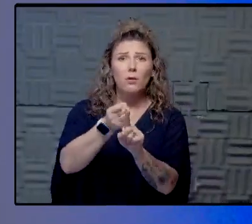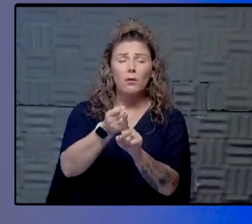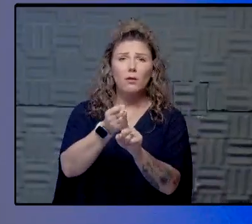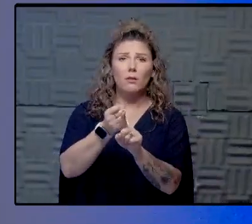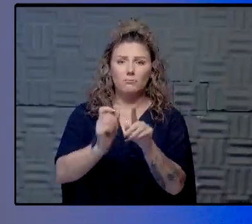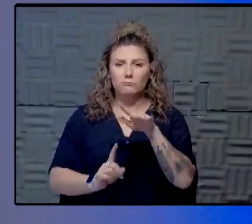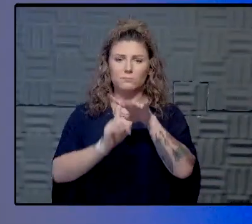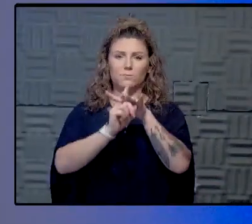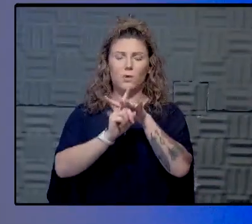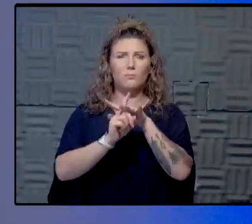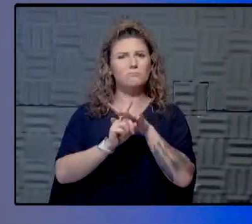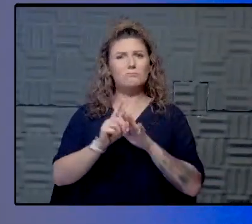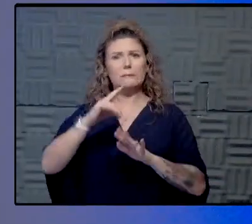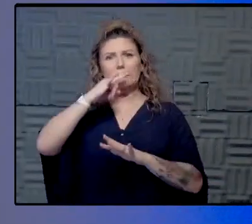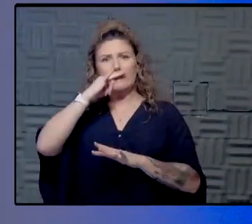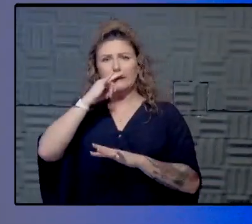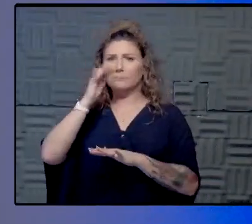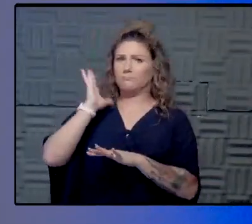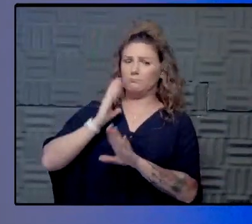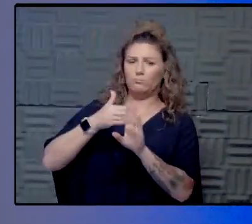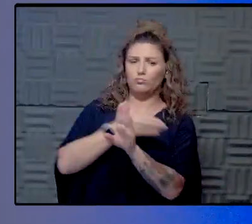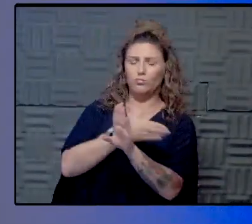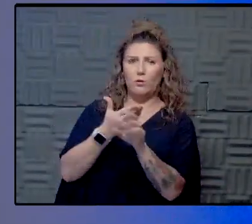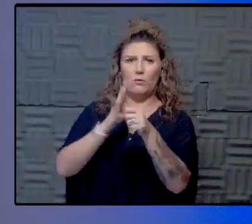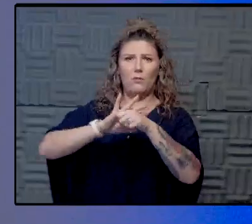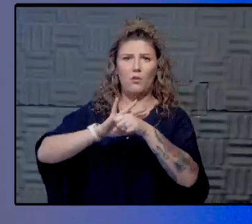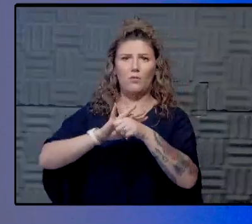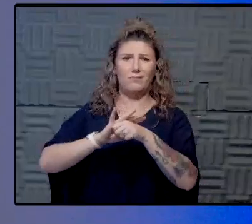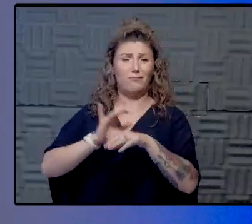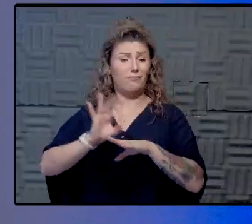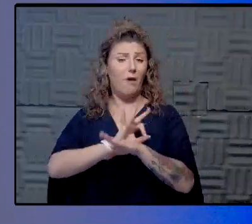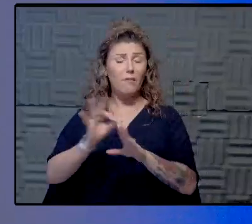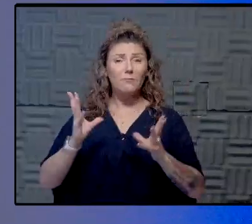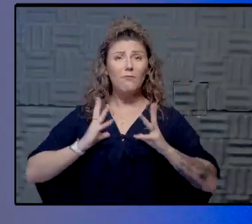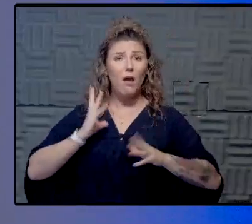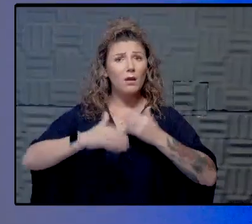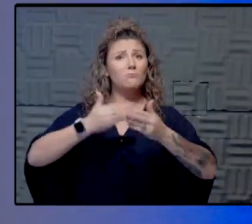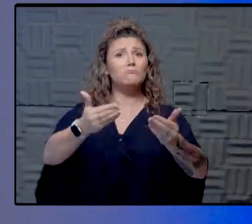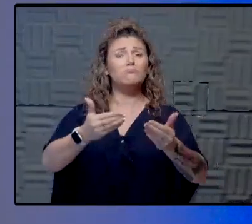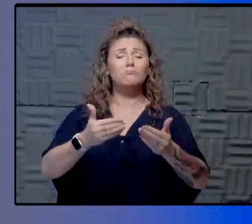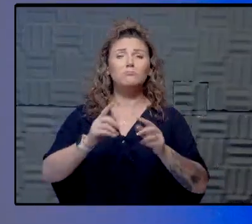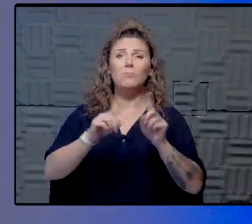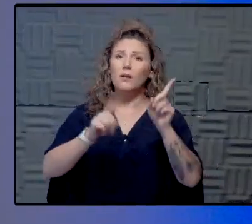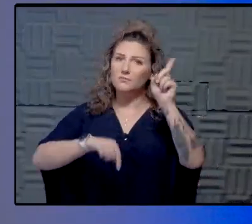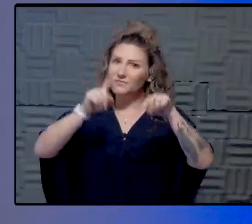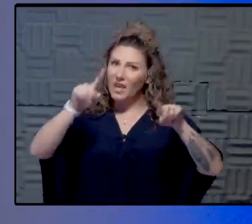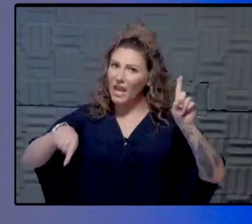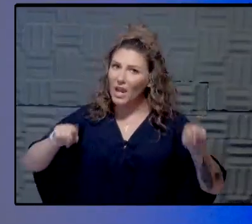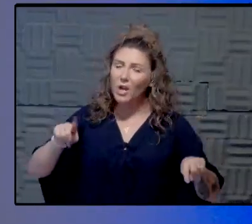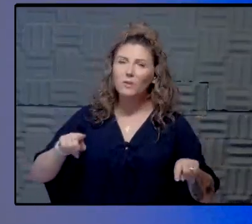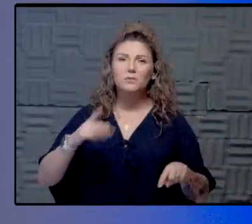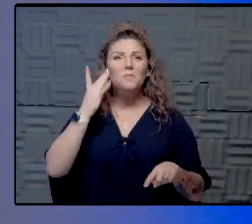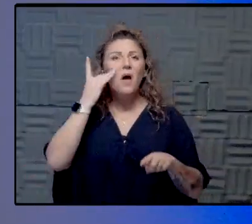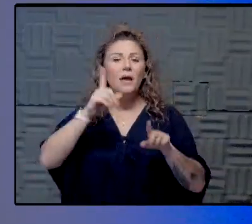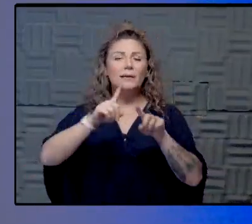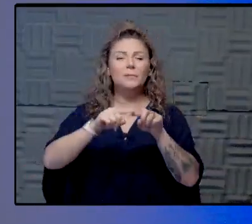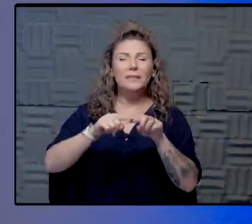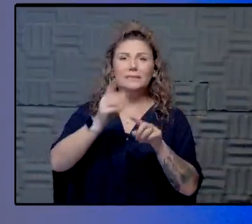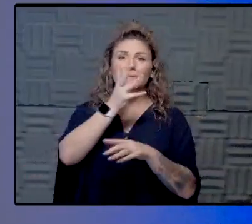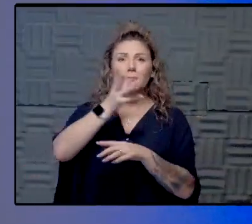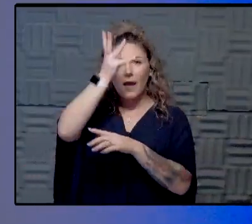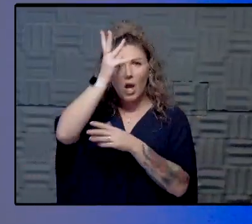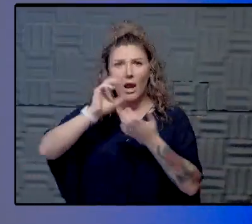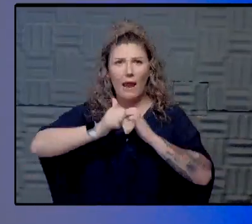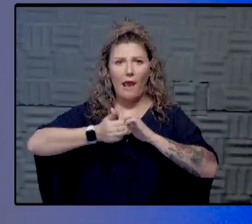who were functioning pretty well prior. And I think it varies a lot depending on how the parents have